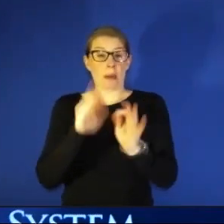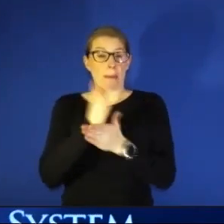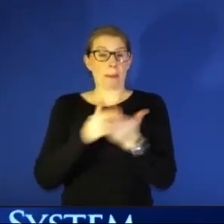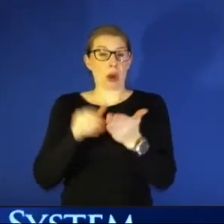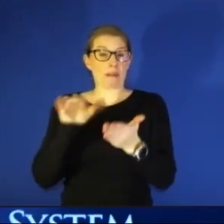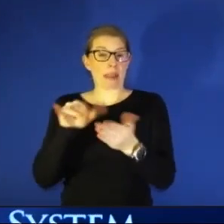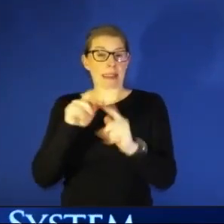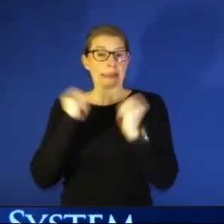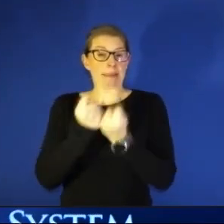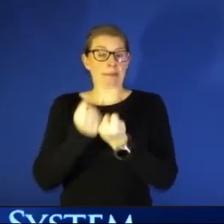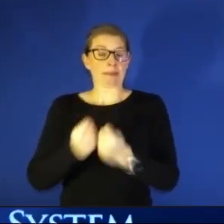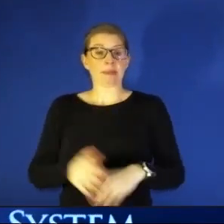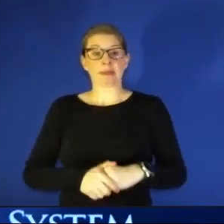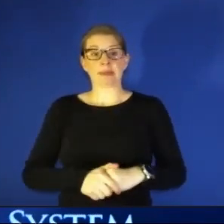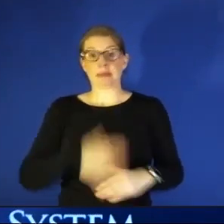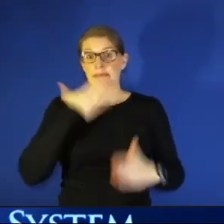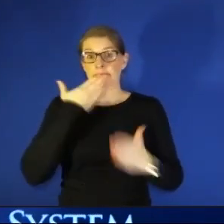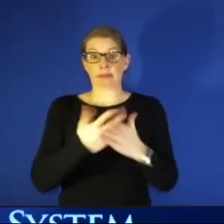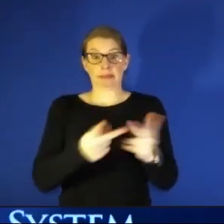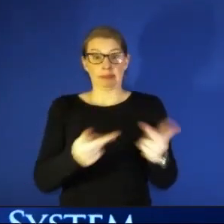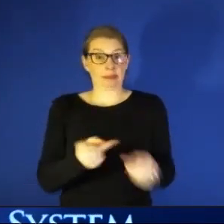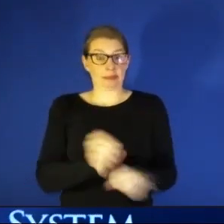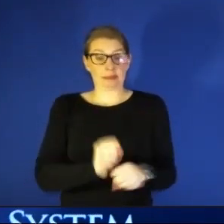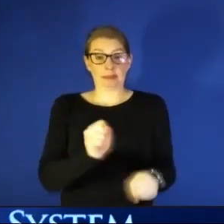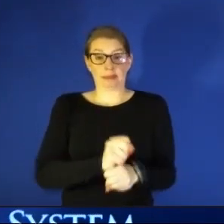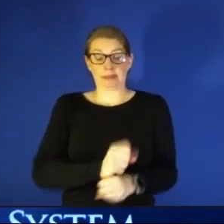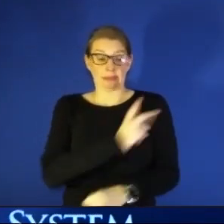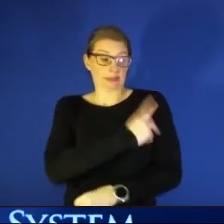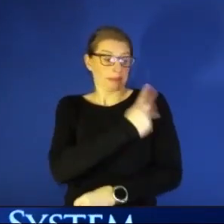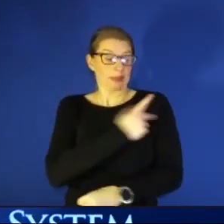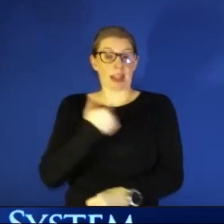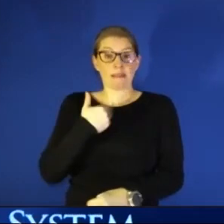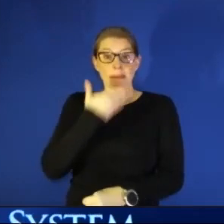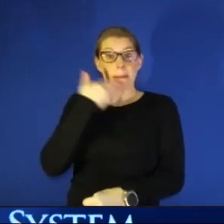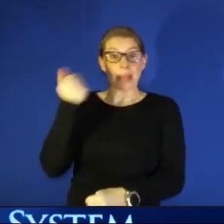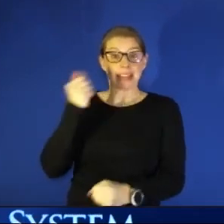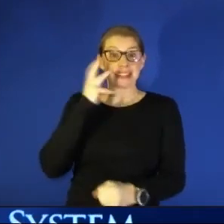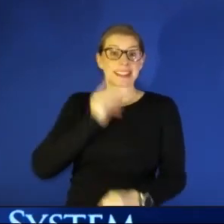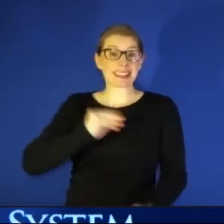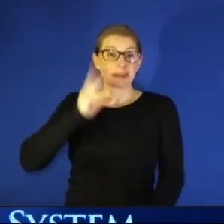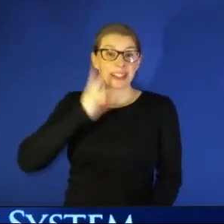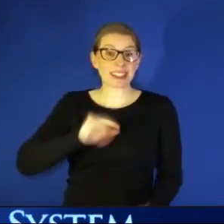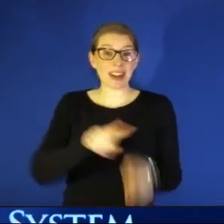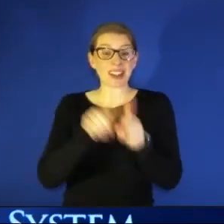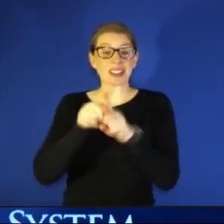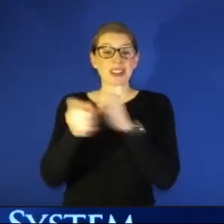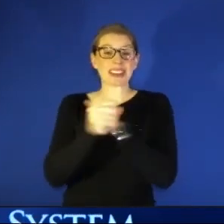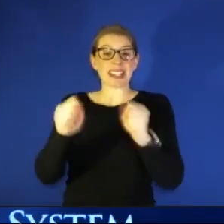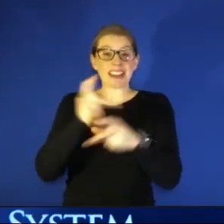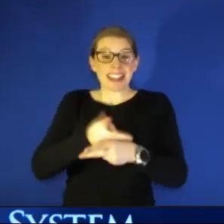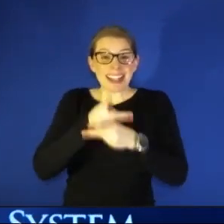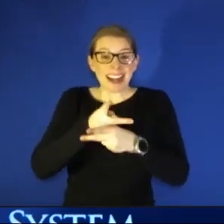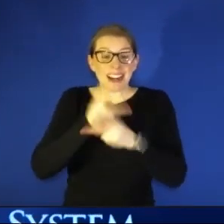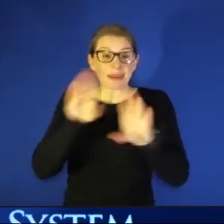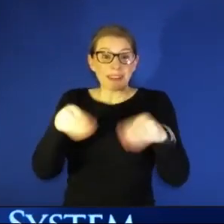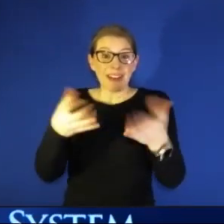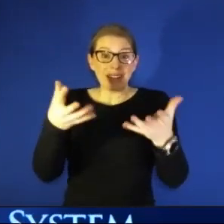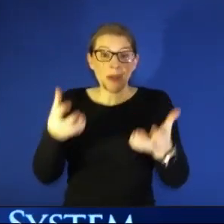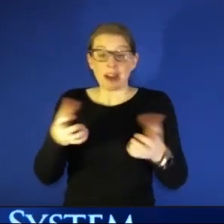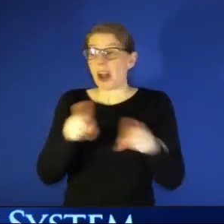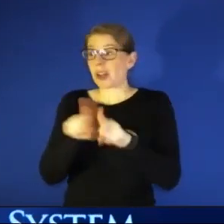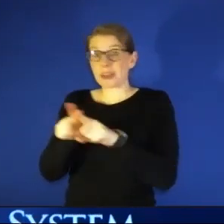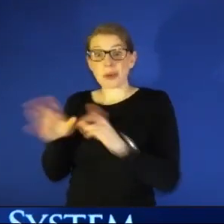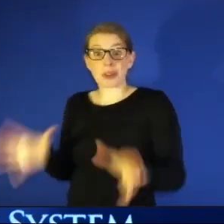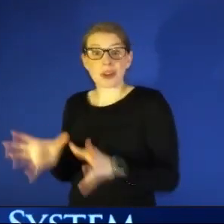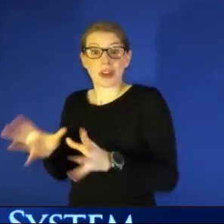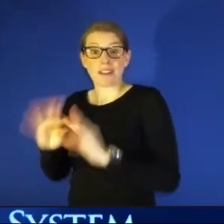work. We're always focused on the patients having the best experience and truly the most safe care, and encouraging the families and friends to